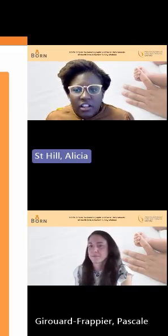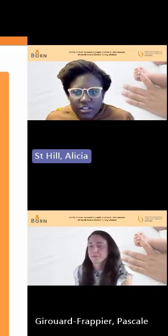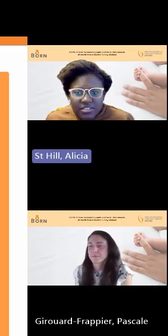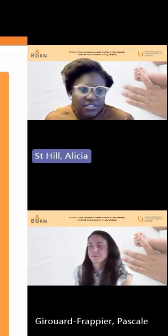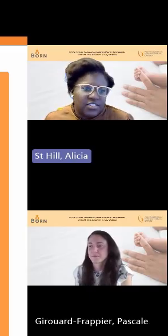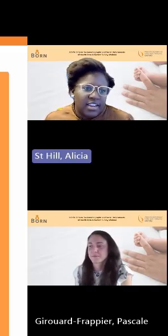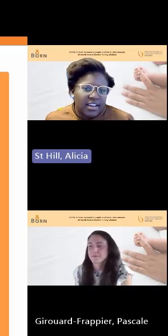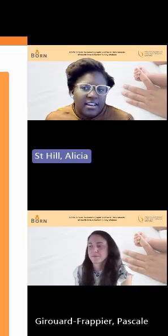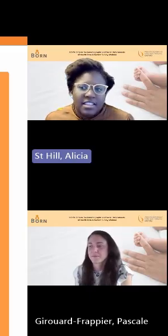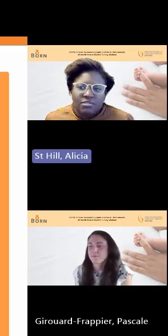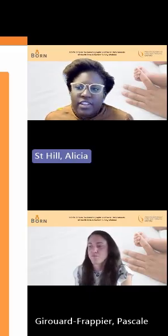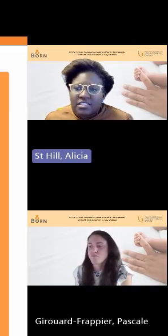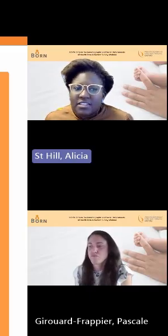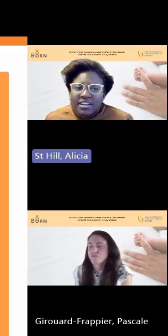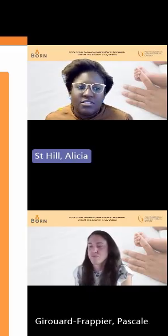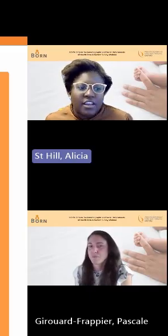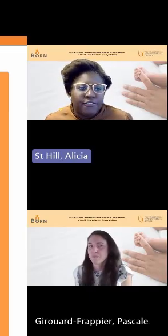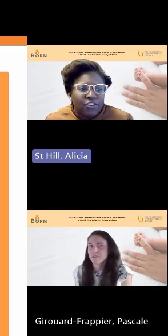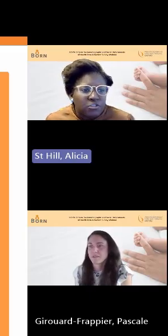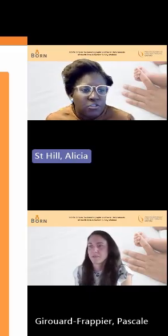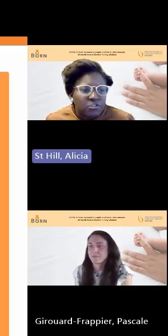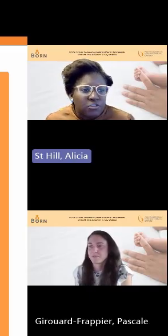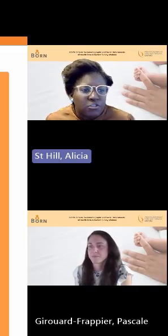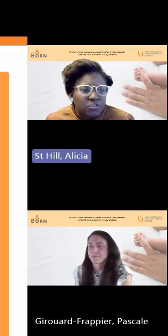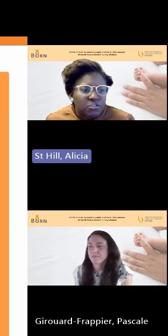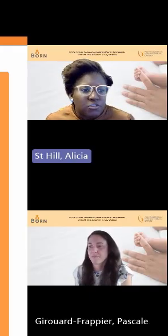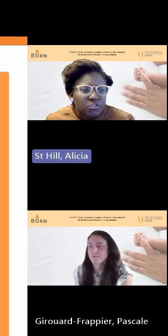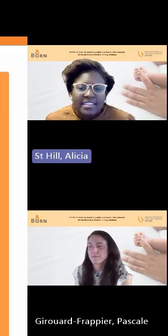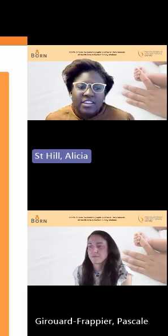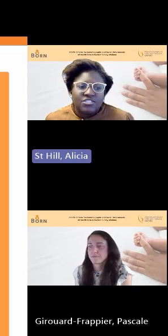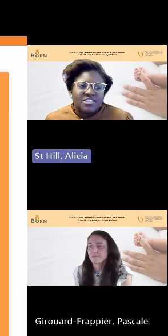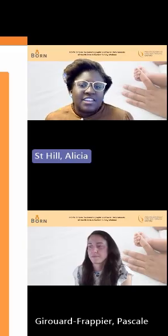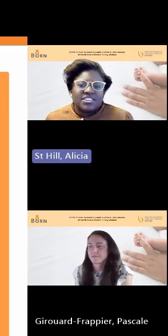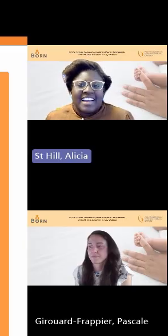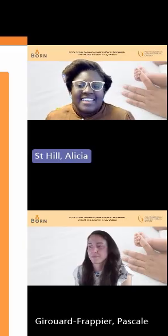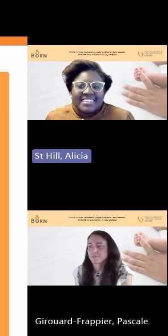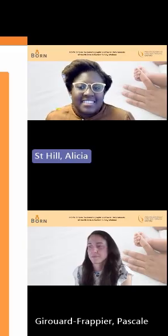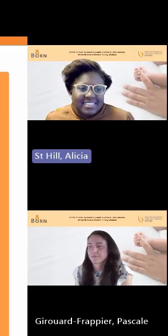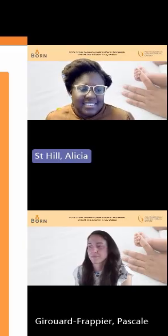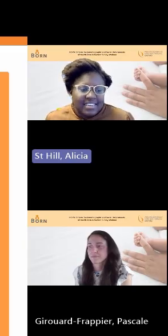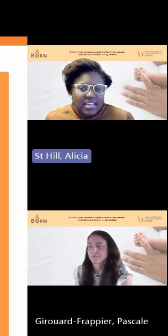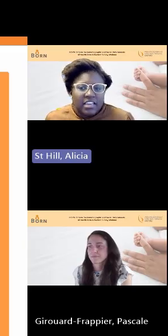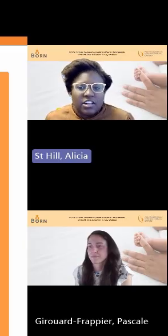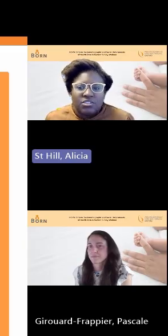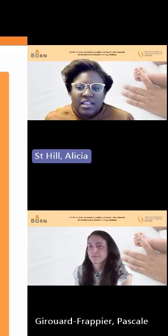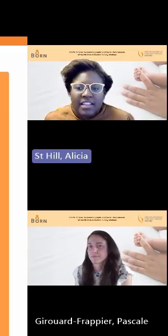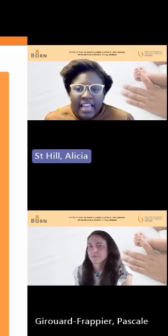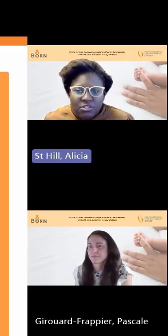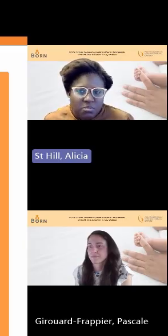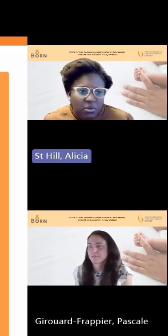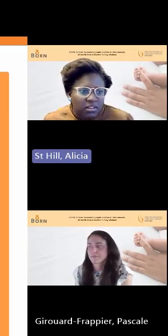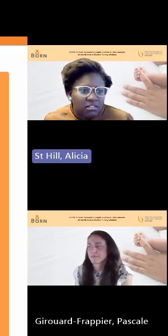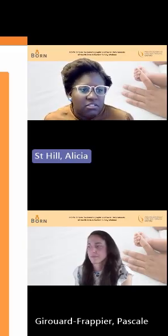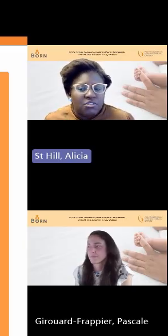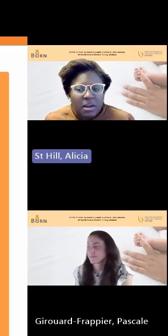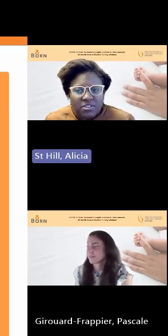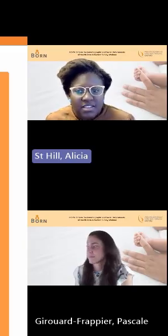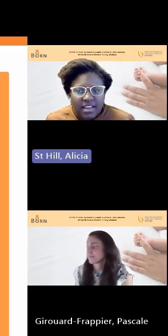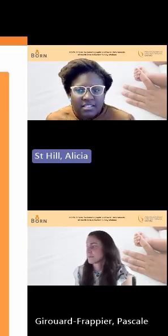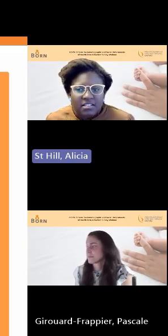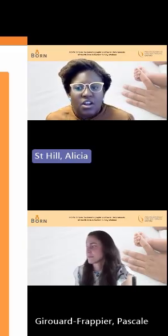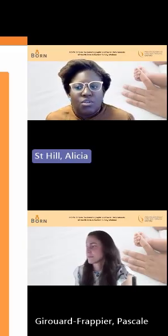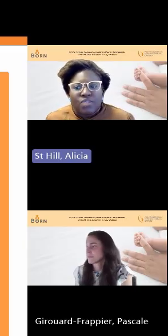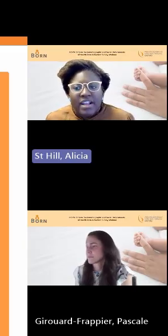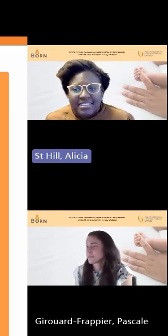more inclusive data that reflects Ontario's diverse population and the intersecting identities, including language spoken,